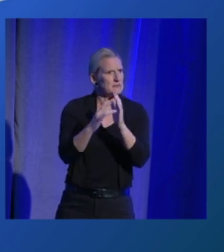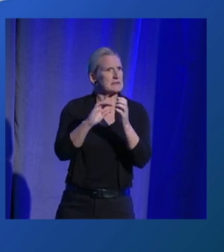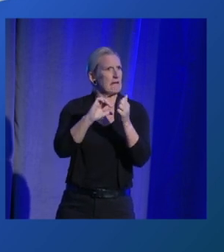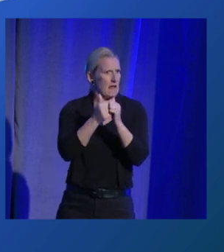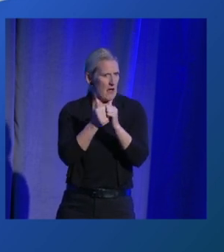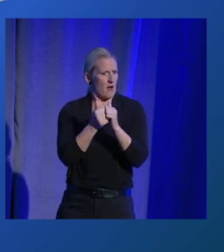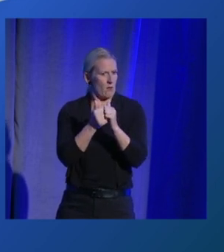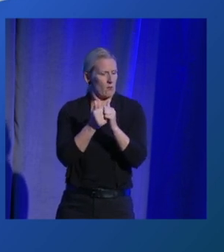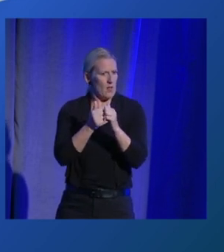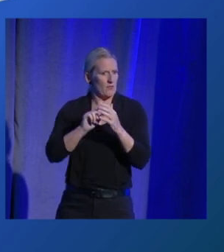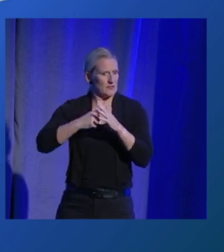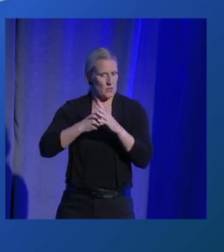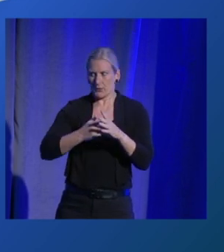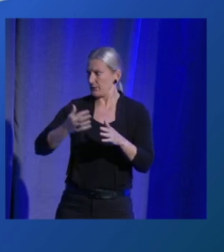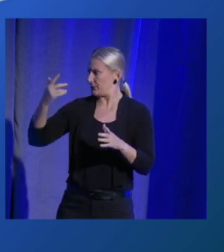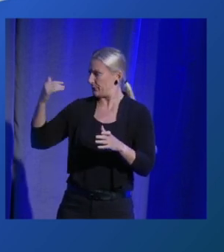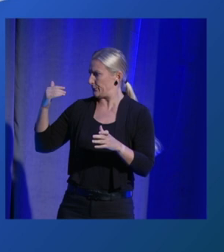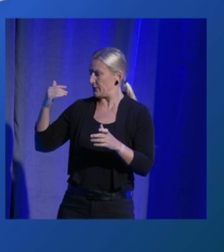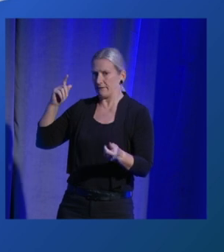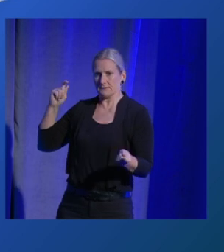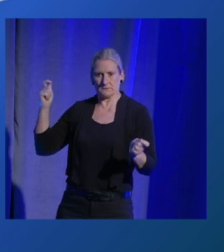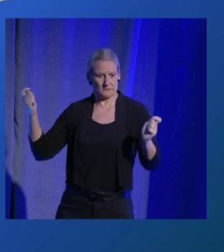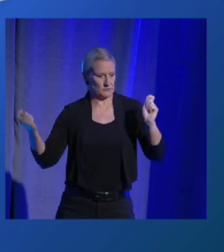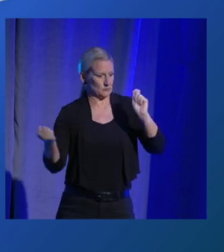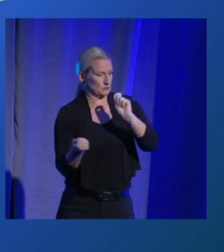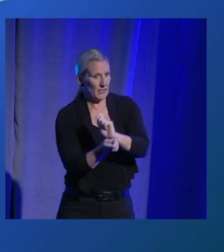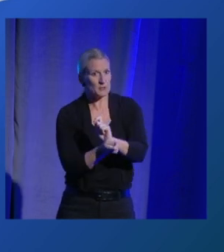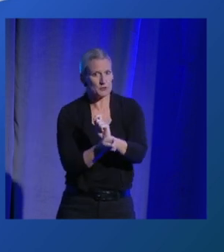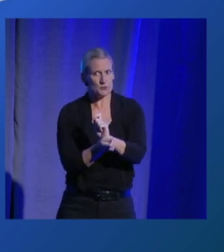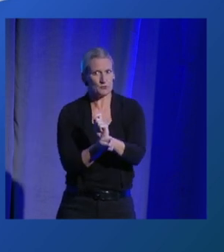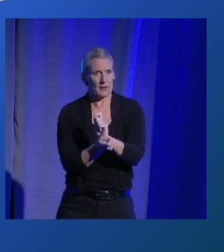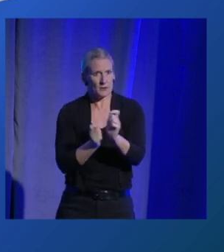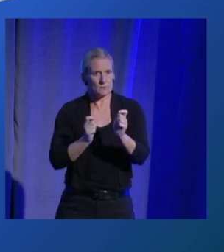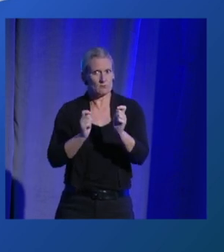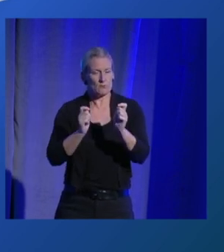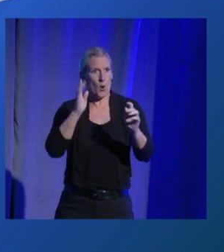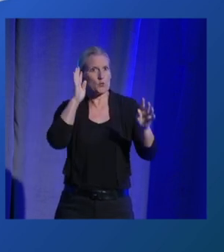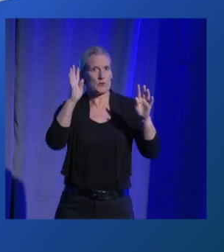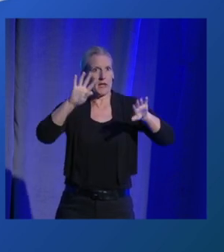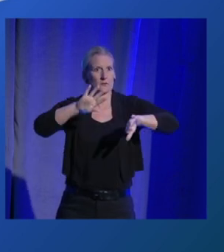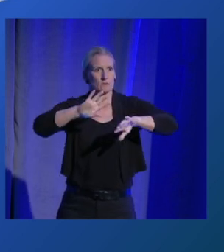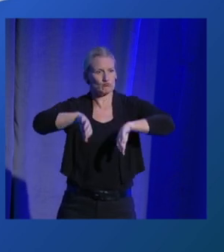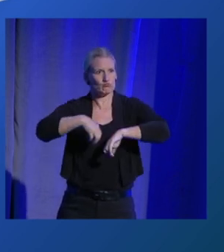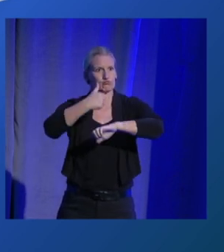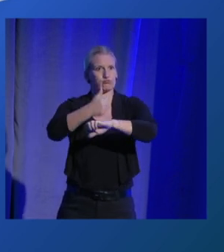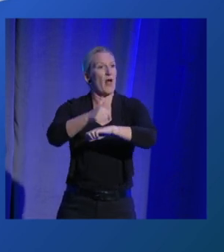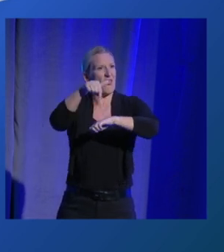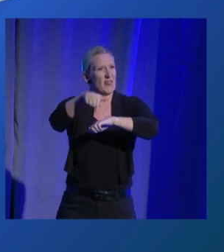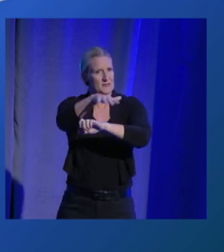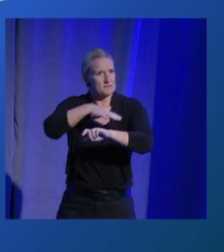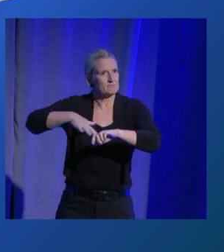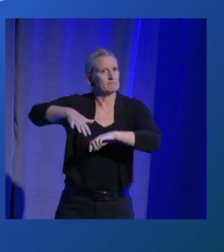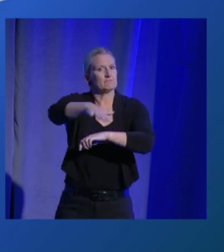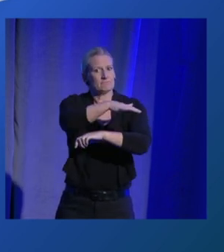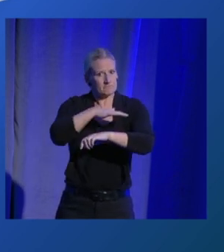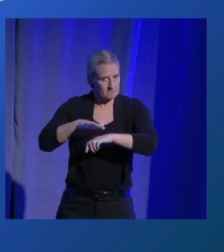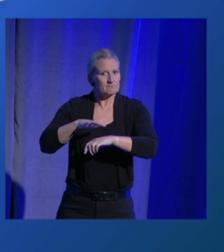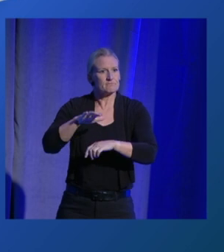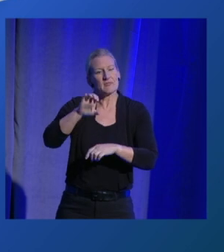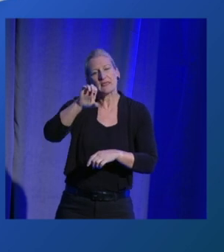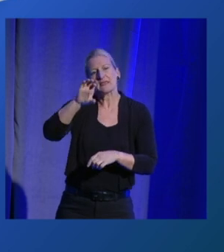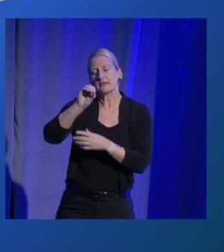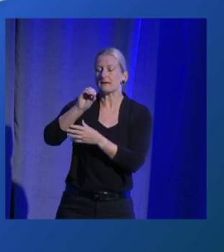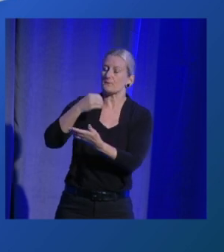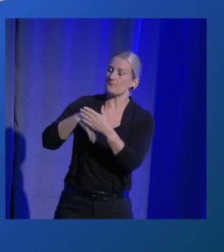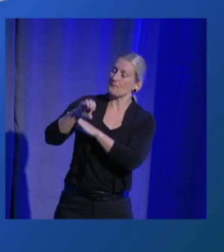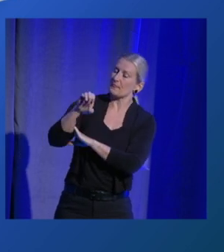evolved uh to create the ecosystem I've Had The Good Fortune of being involved early on in the development of